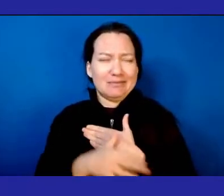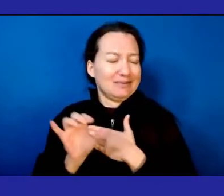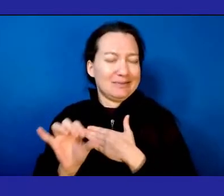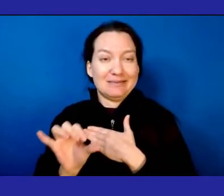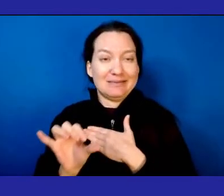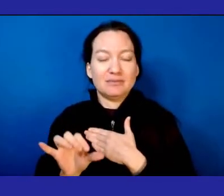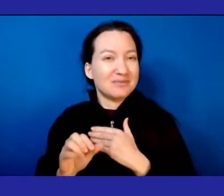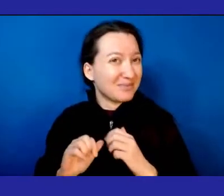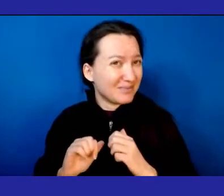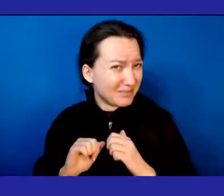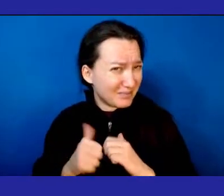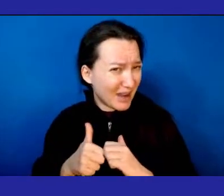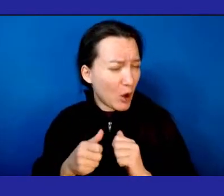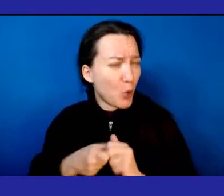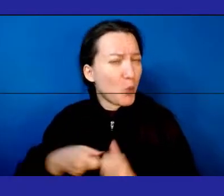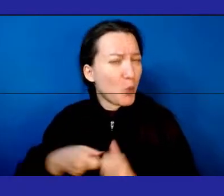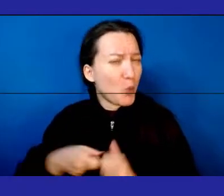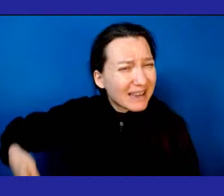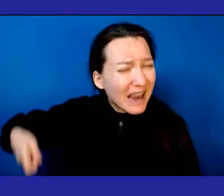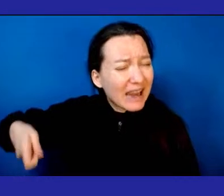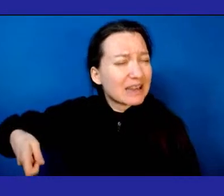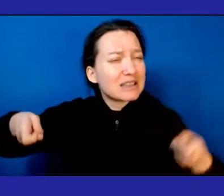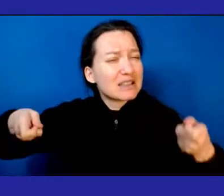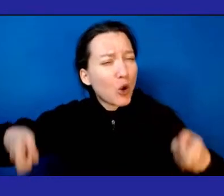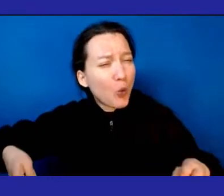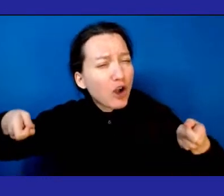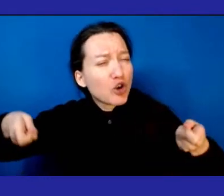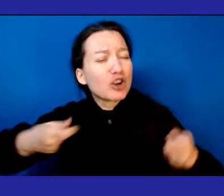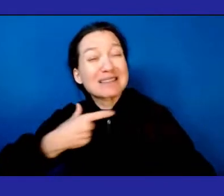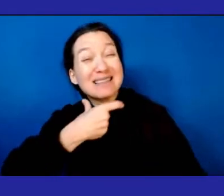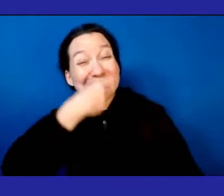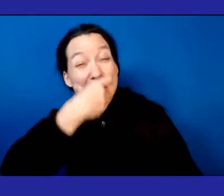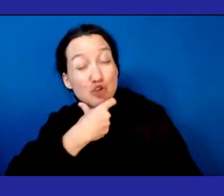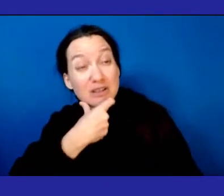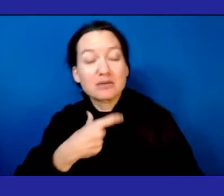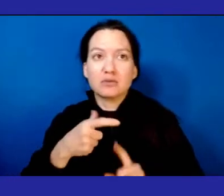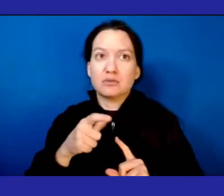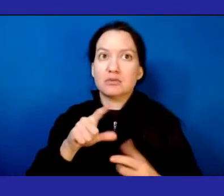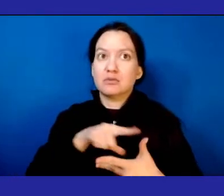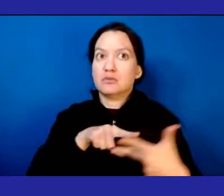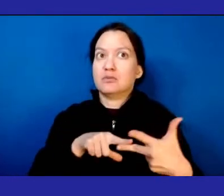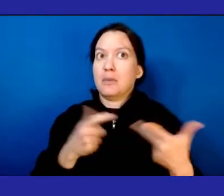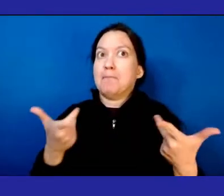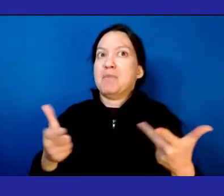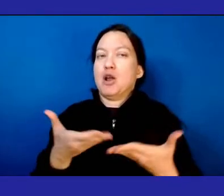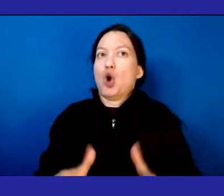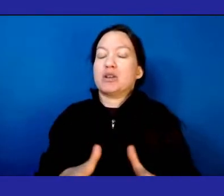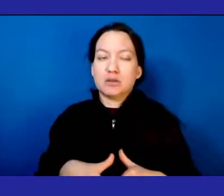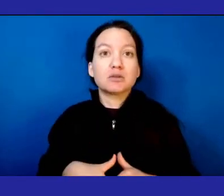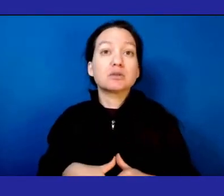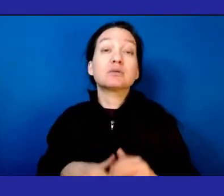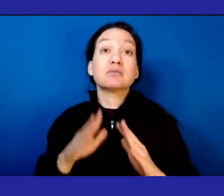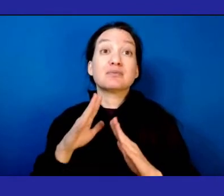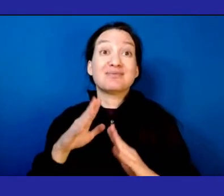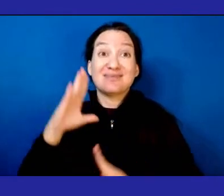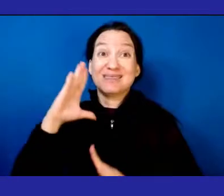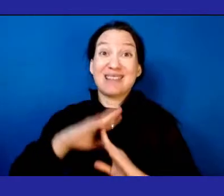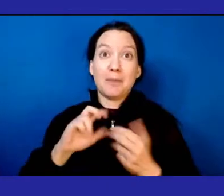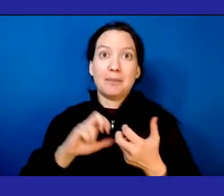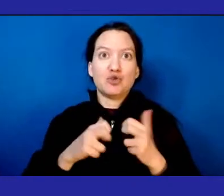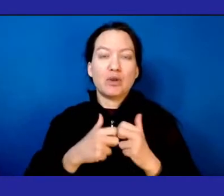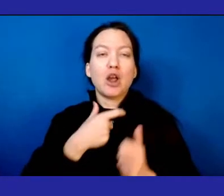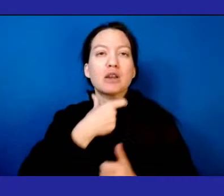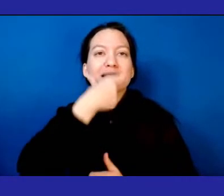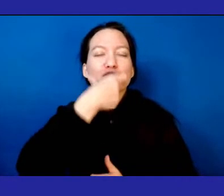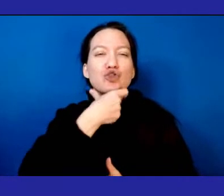How are you doing with canes, walkers, and dentures? Because those are like very big items. So the biggest issue is actually dentures because they get wrapped up